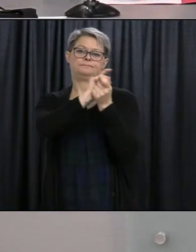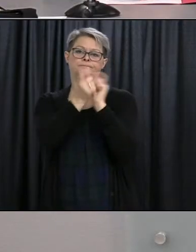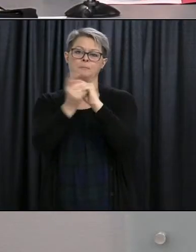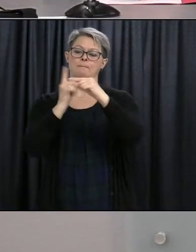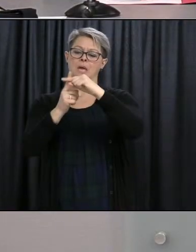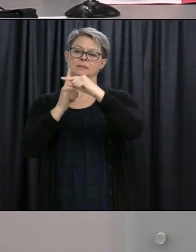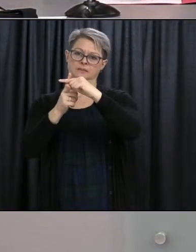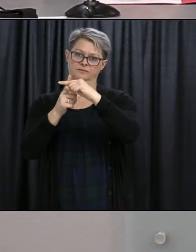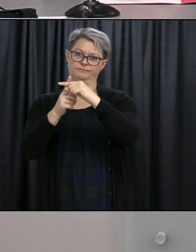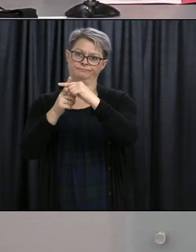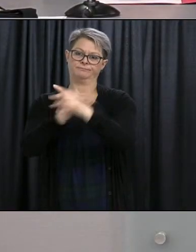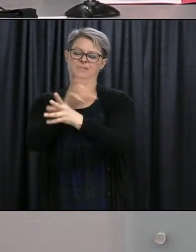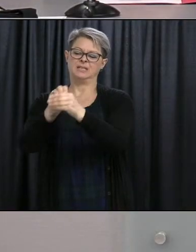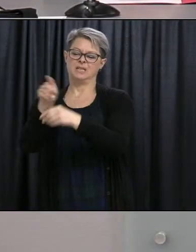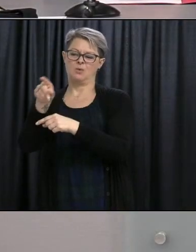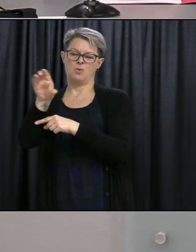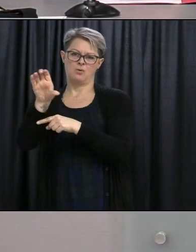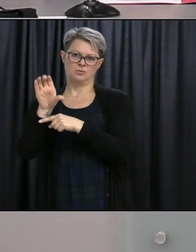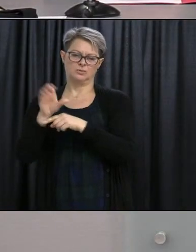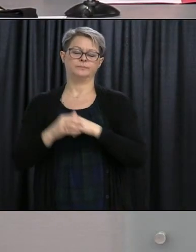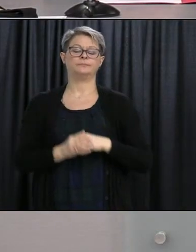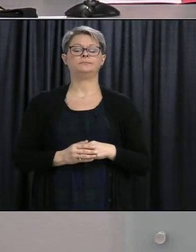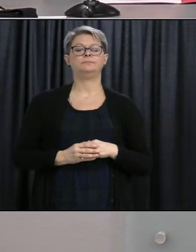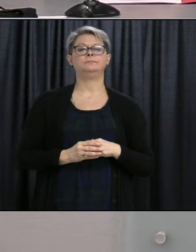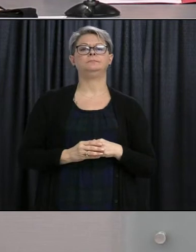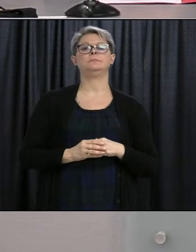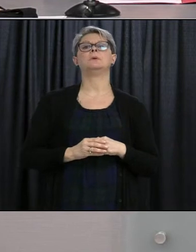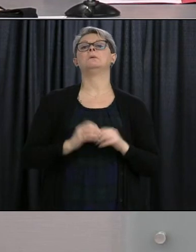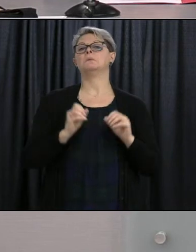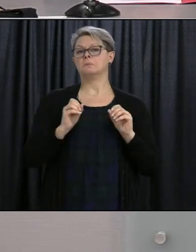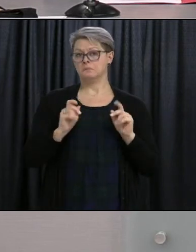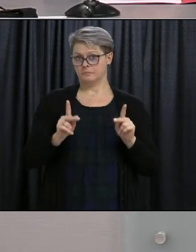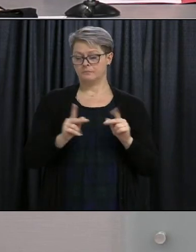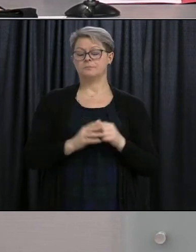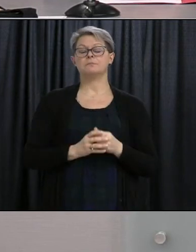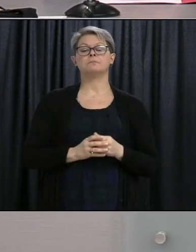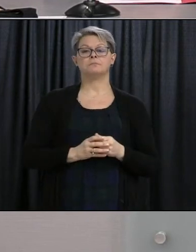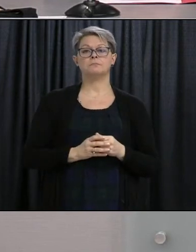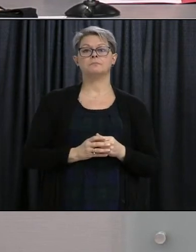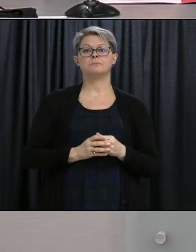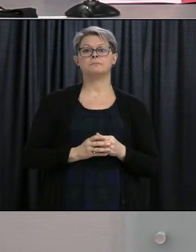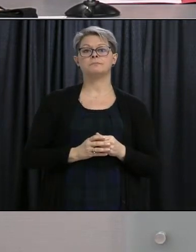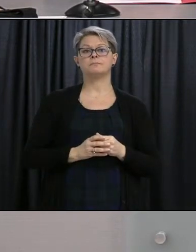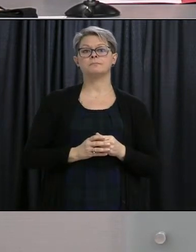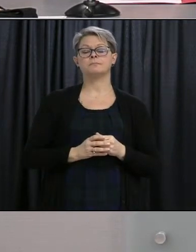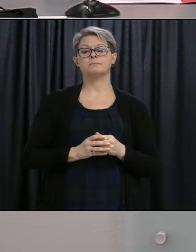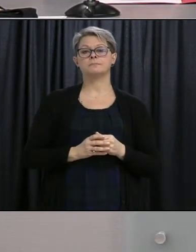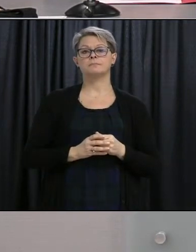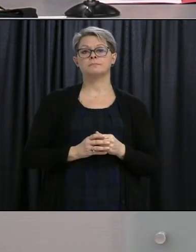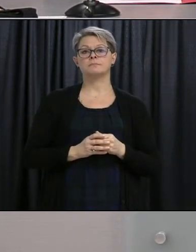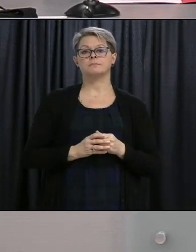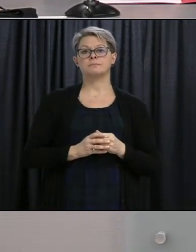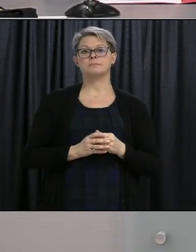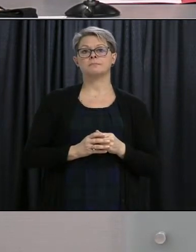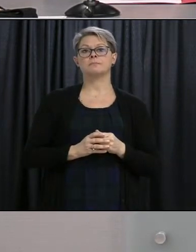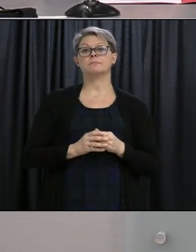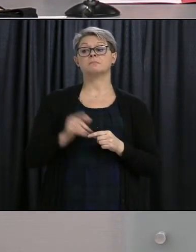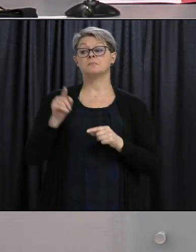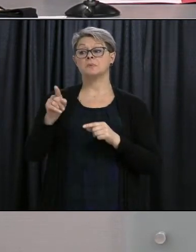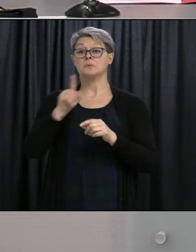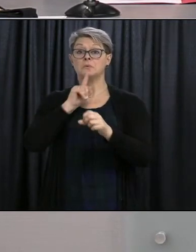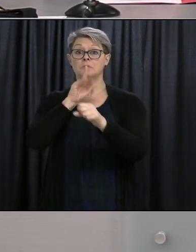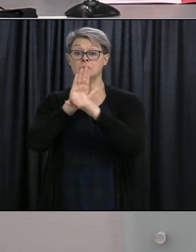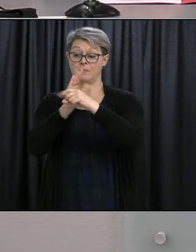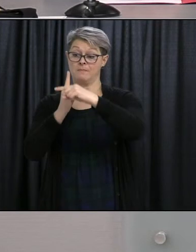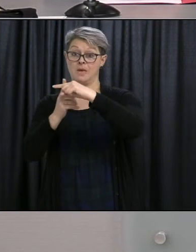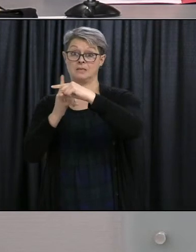Oh, okay. So just as a part B to that, so the 100 confirmed cases today actually